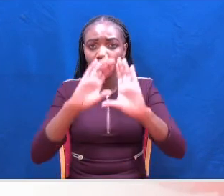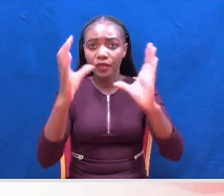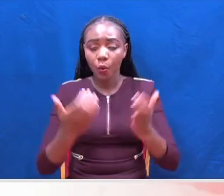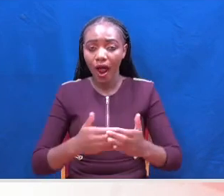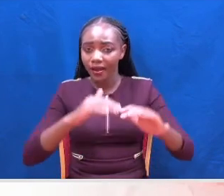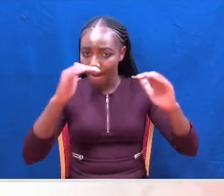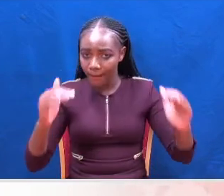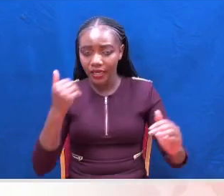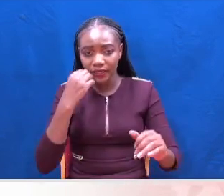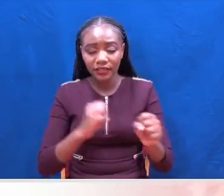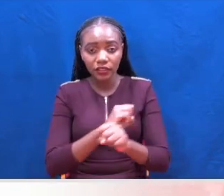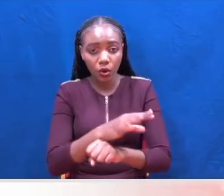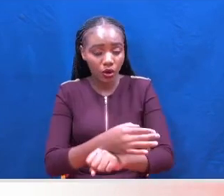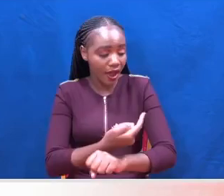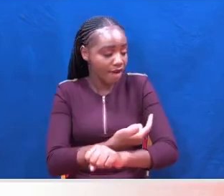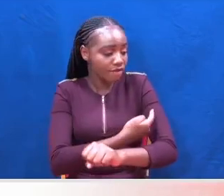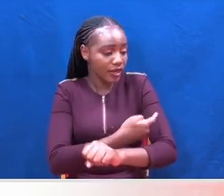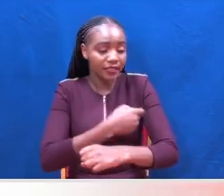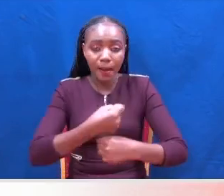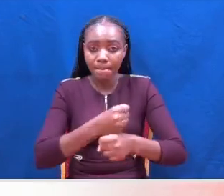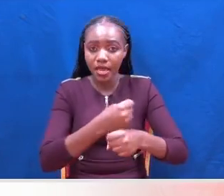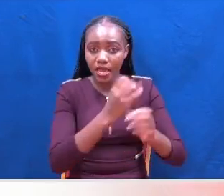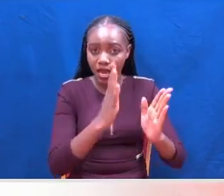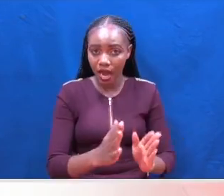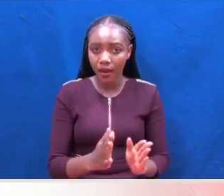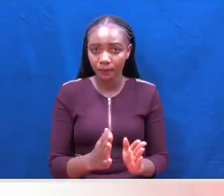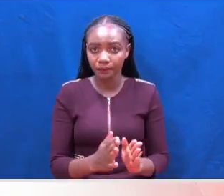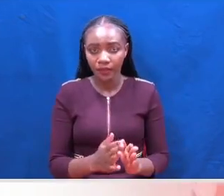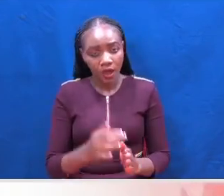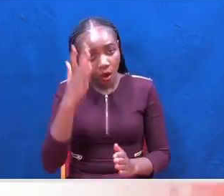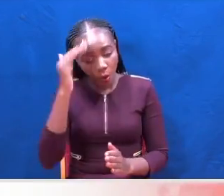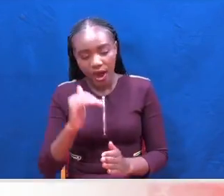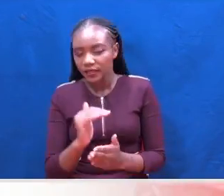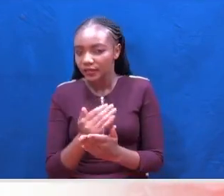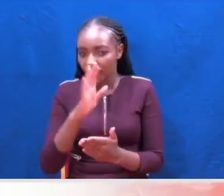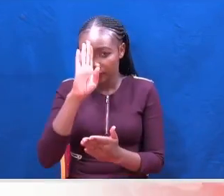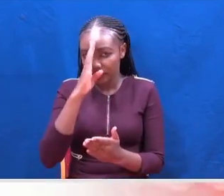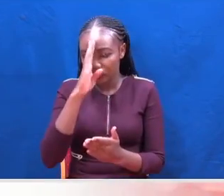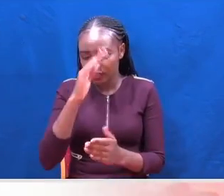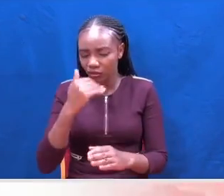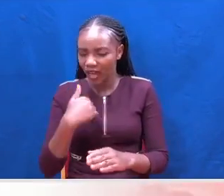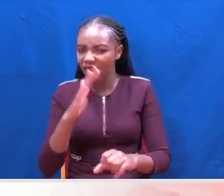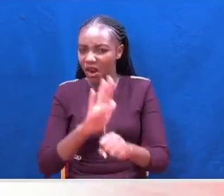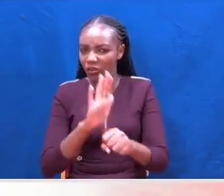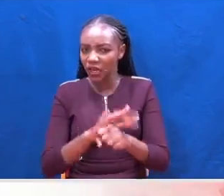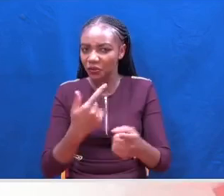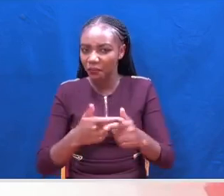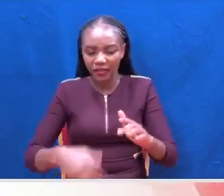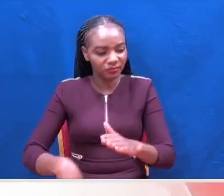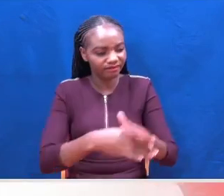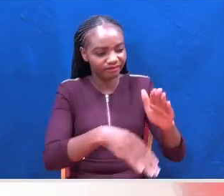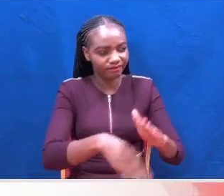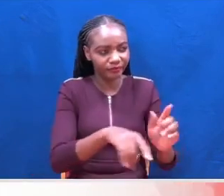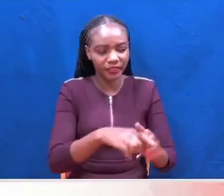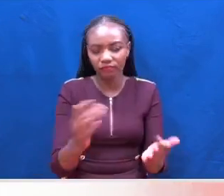largest COVID-19 vaccine manufacturer, as all doubts placed on vaccines made in China are dispensed, with WHO